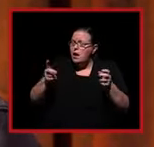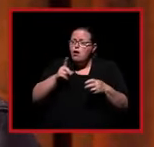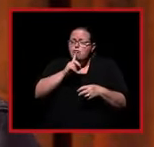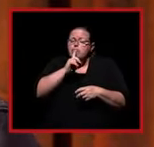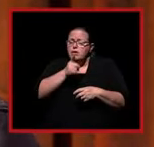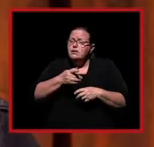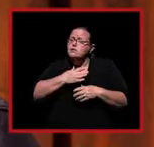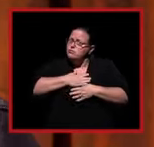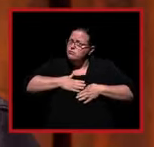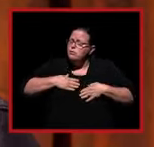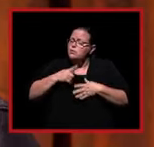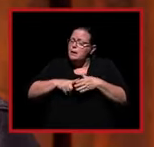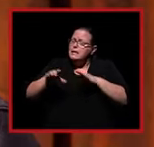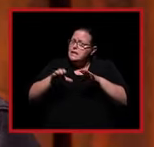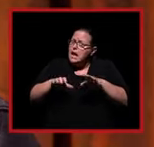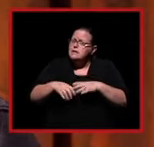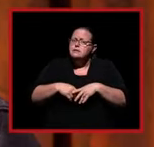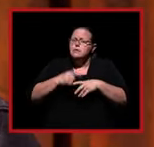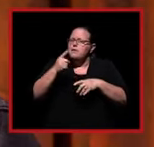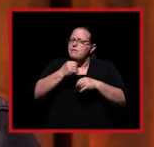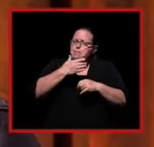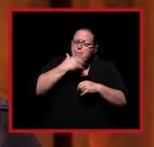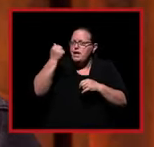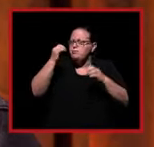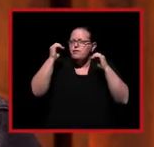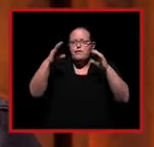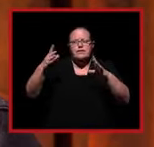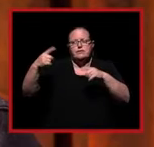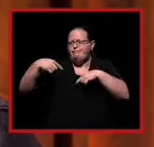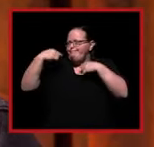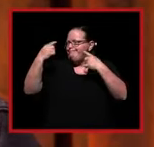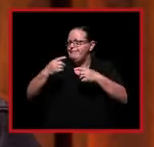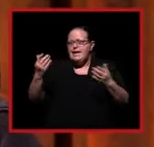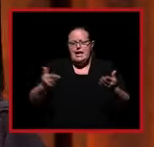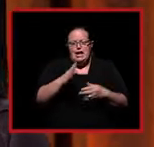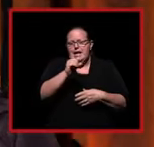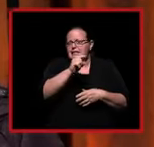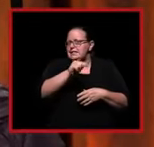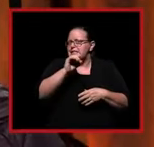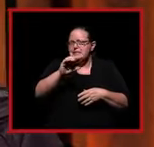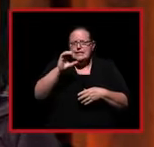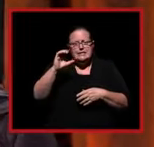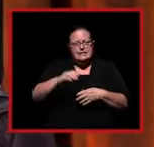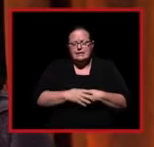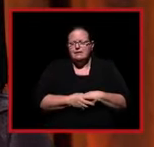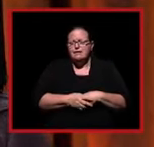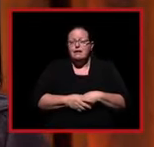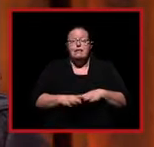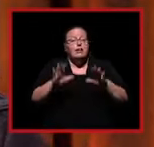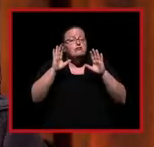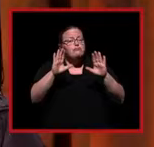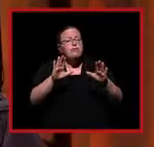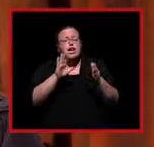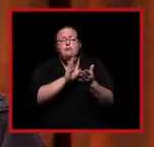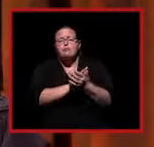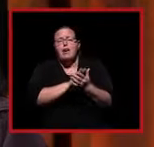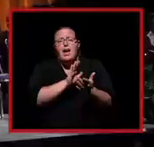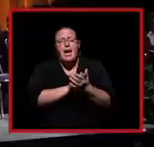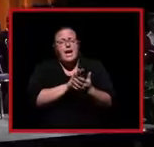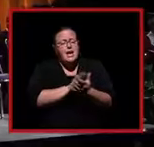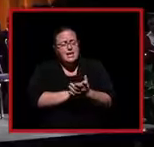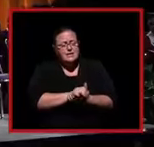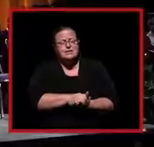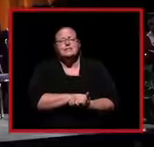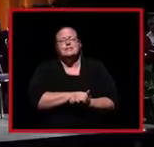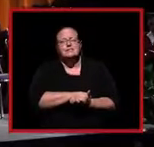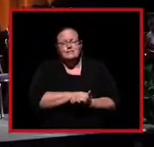truly loves what he does. He's one of the best professors at STCC," unquote. And to me, that is great praise.